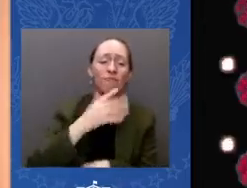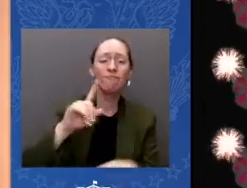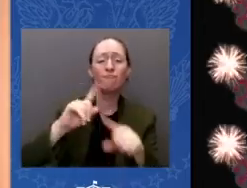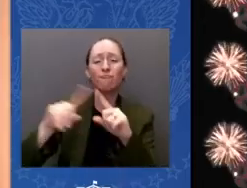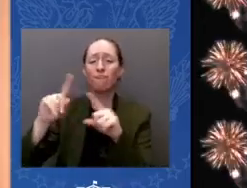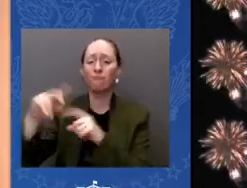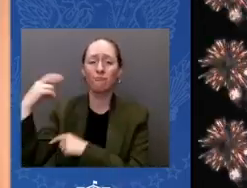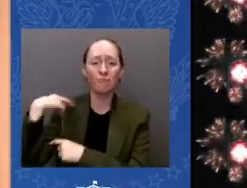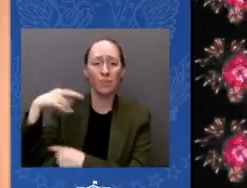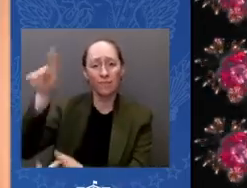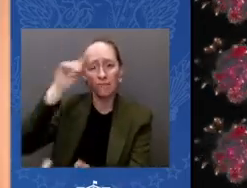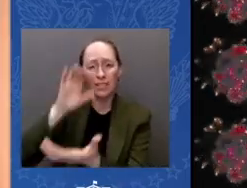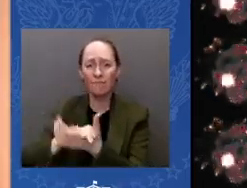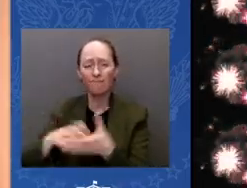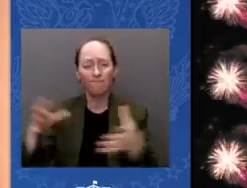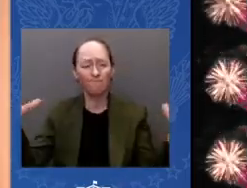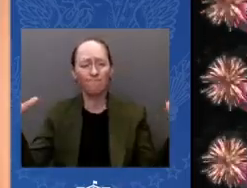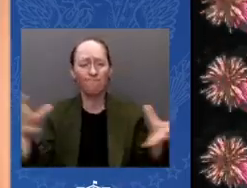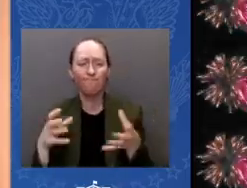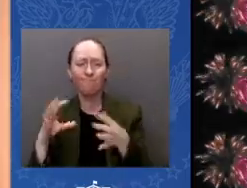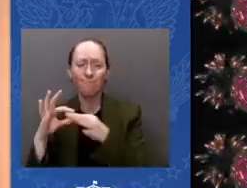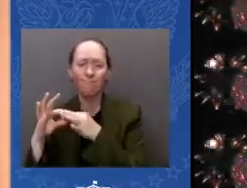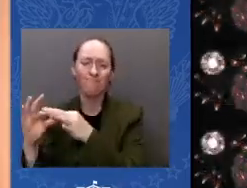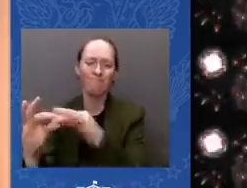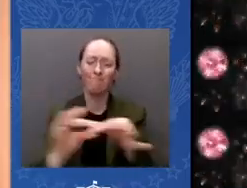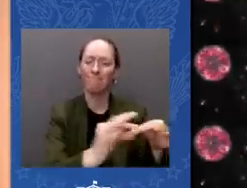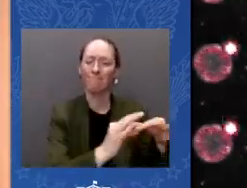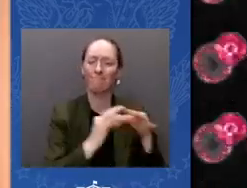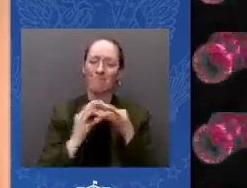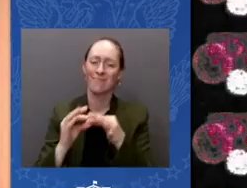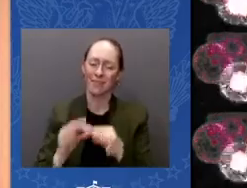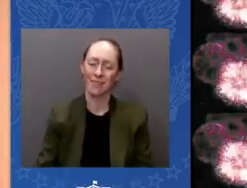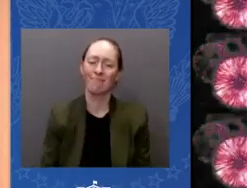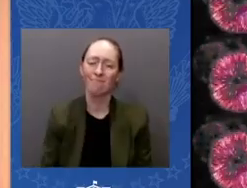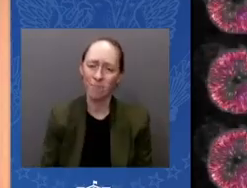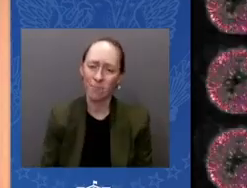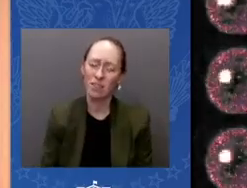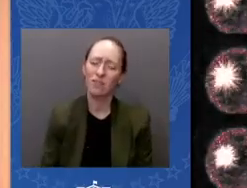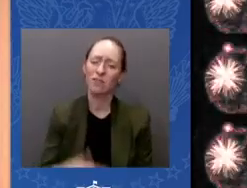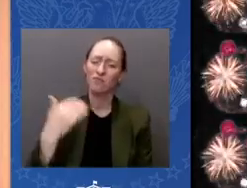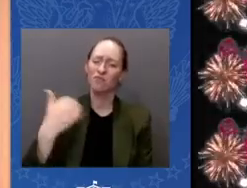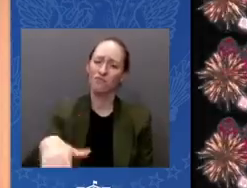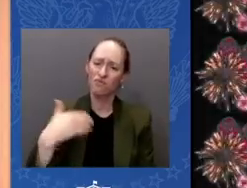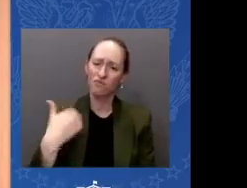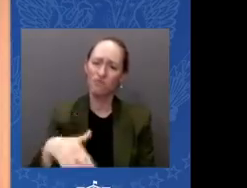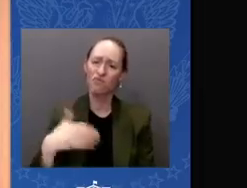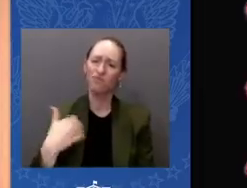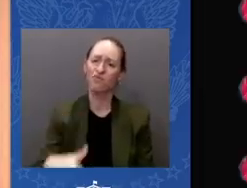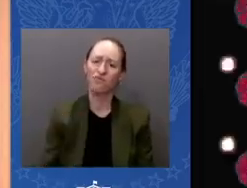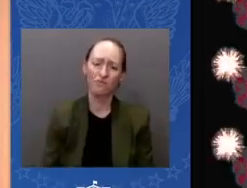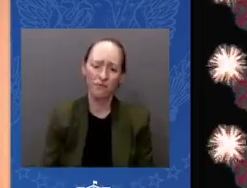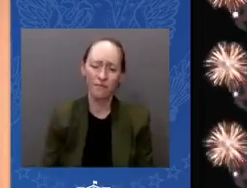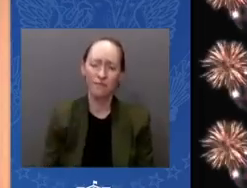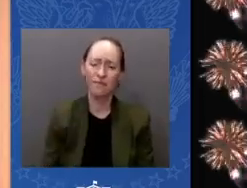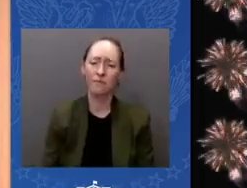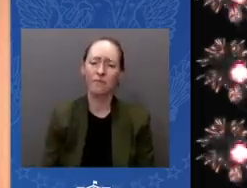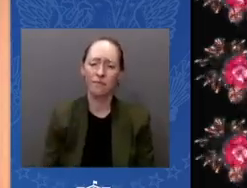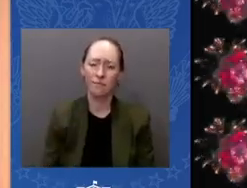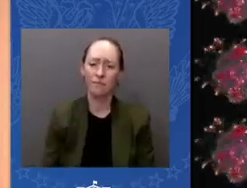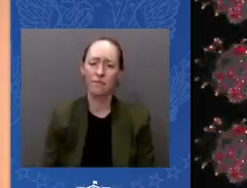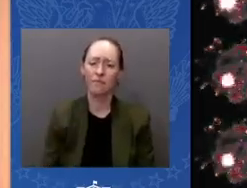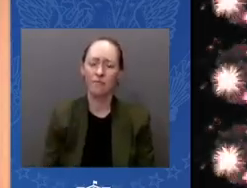love. You know, it was a gathering of light. While there had been Diwali celebrations in